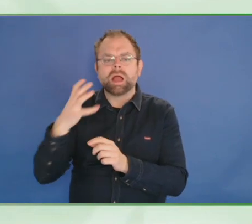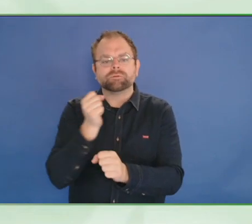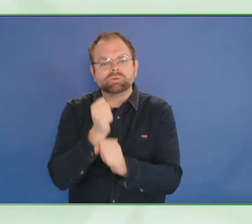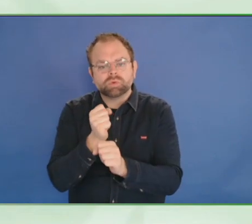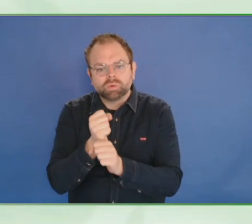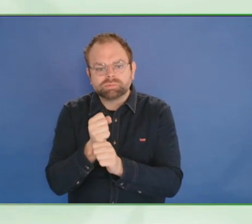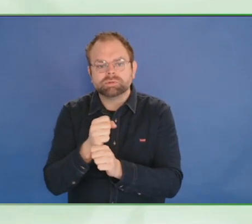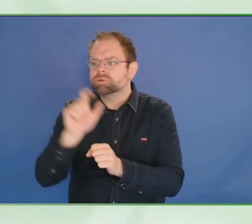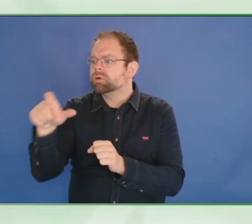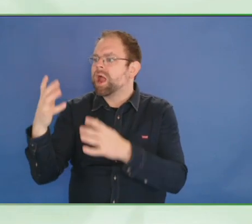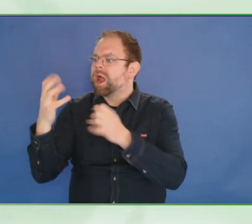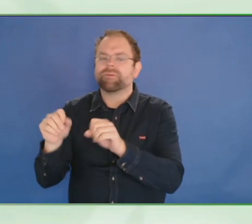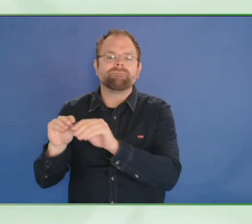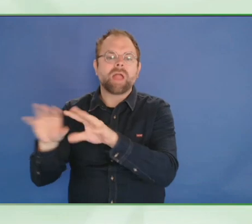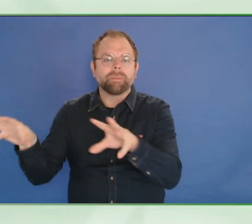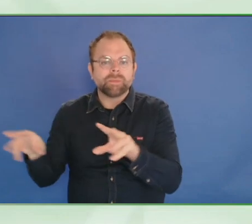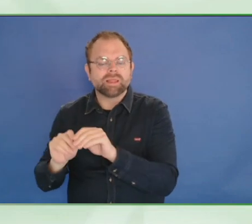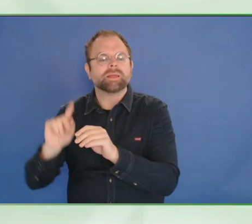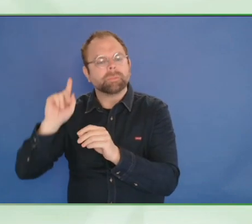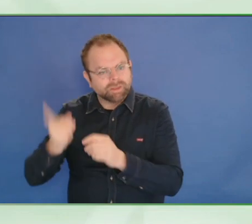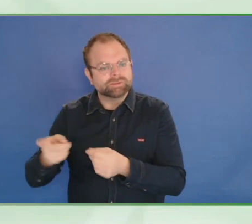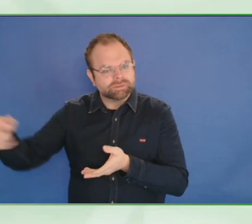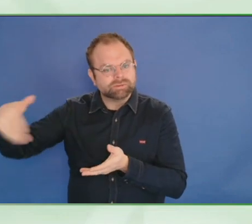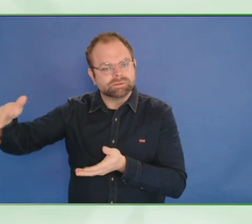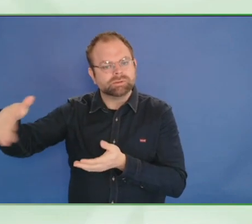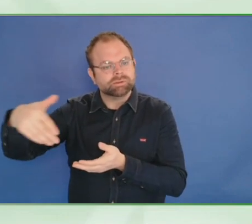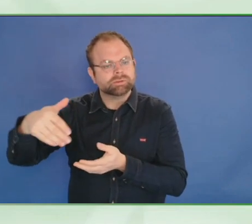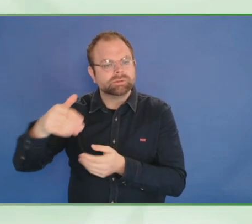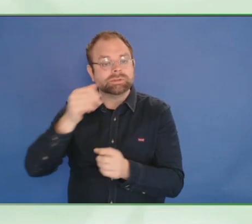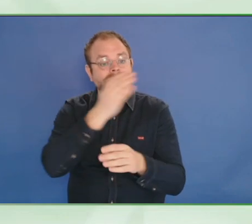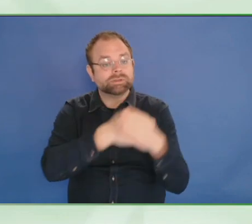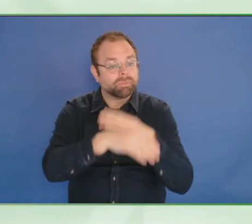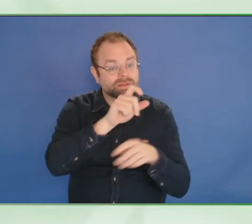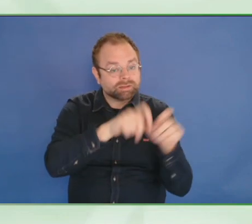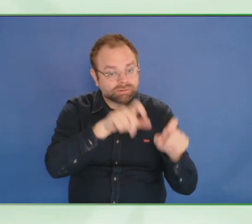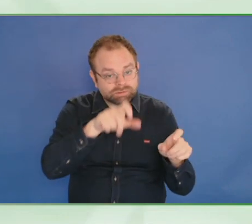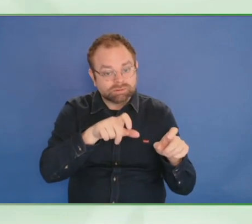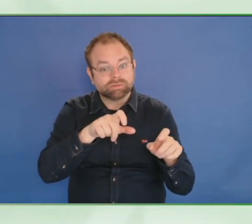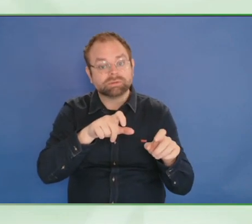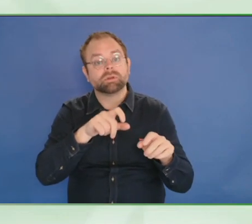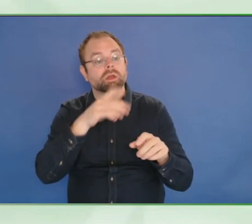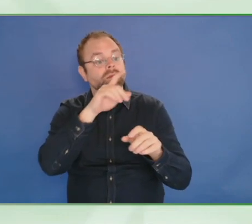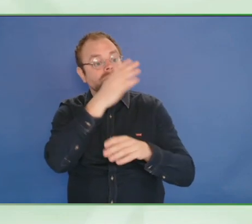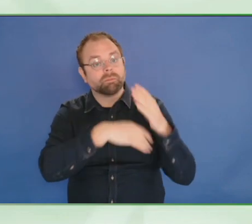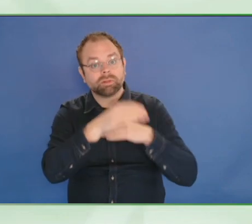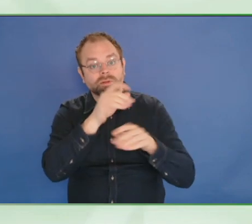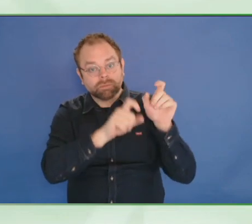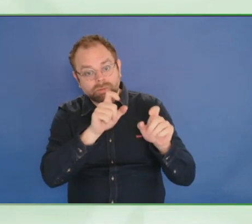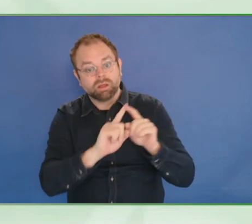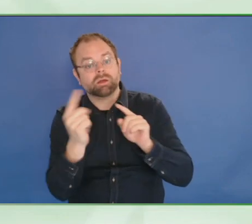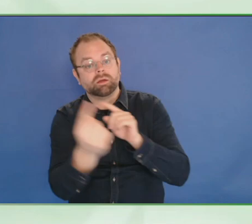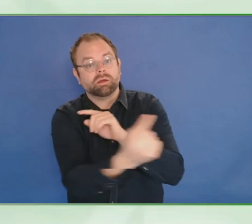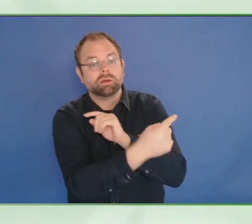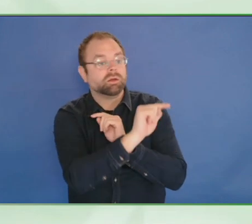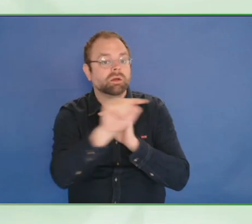disabilities, we need to be able to continue to do our work. The people that we work